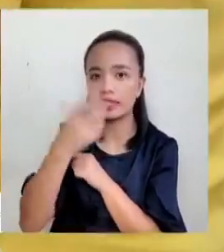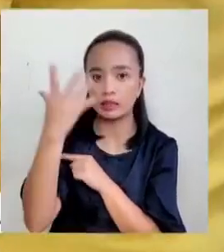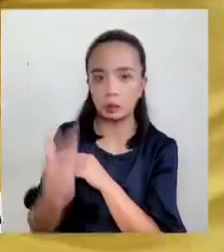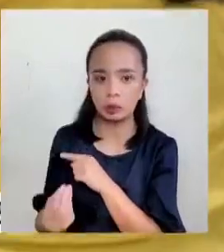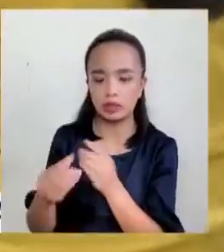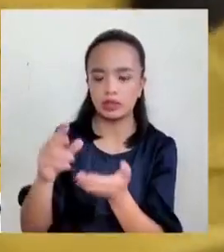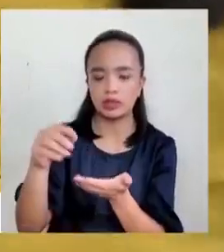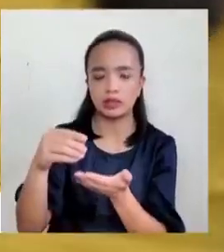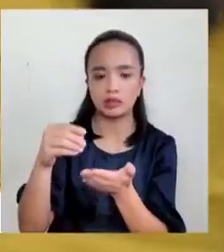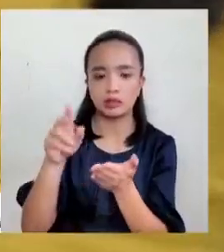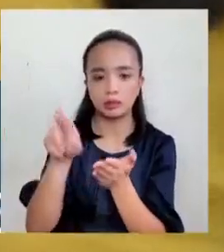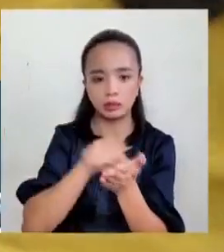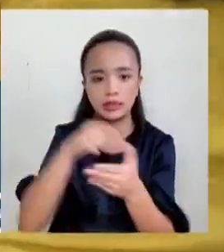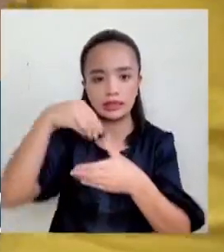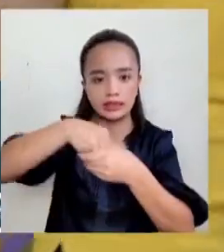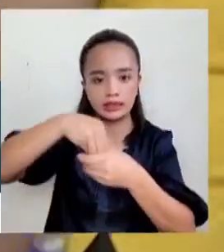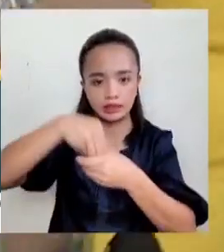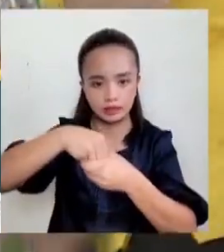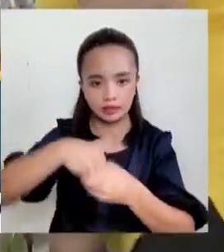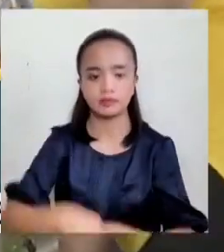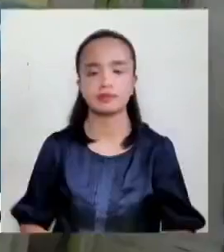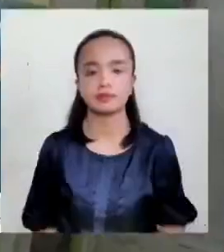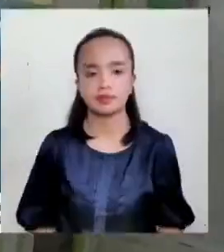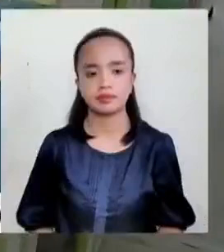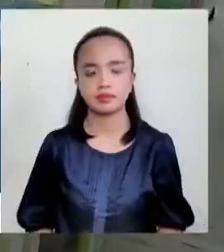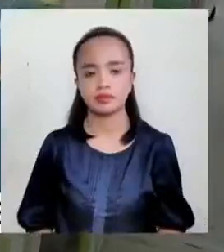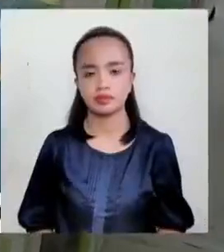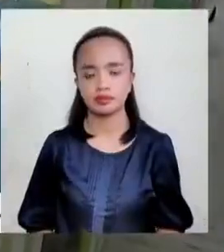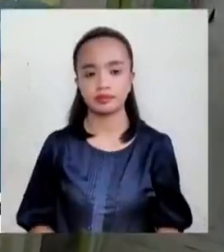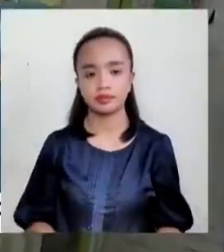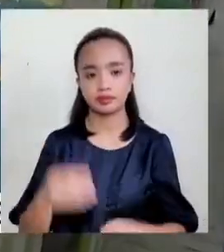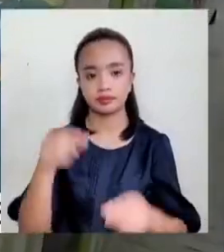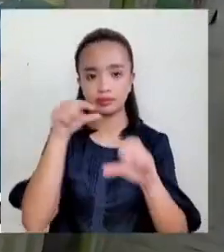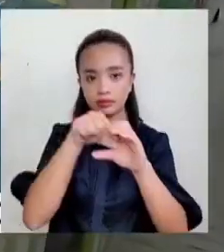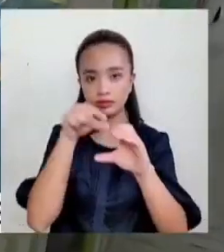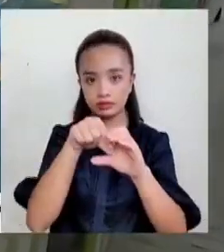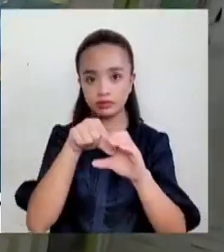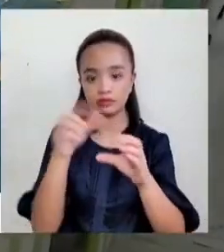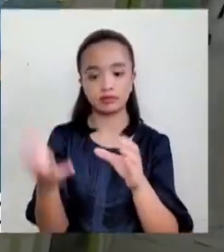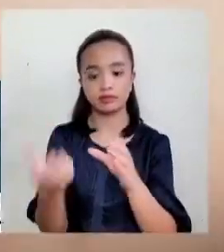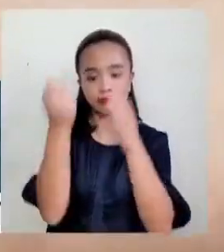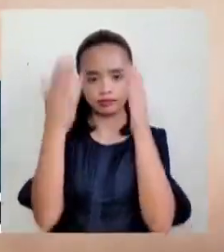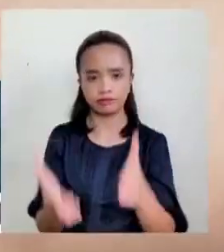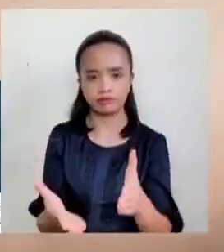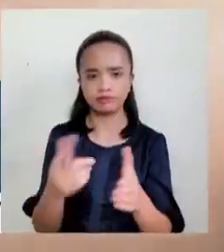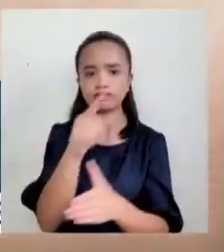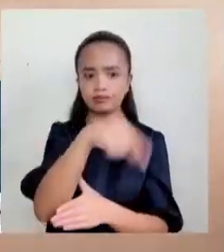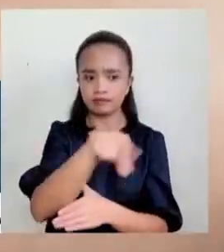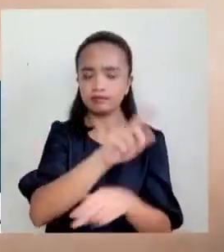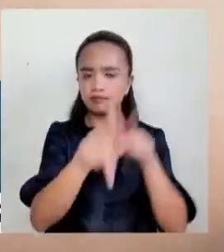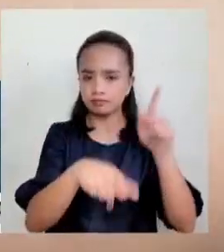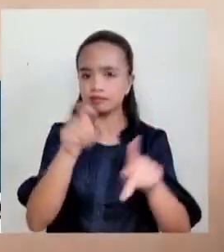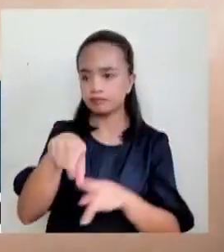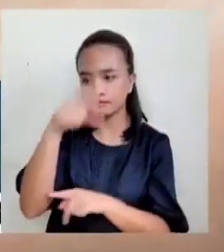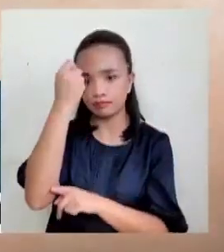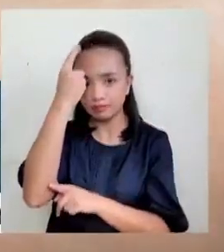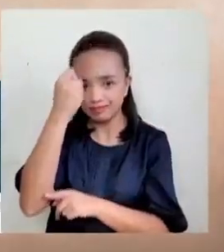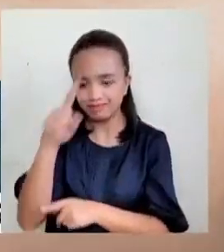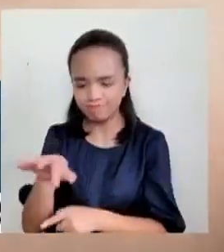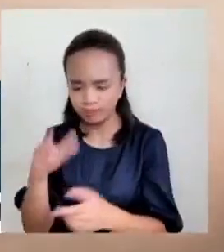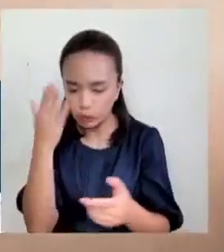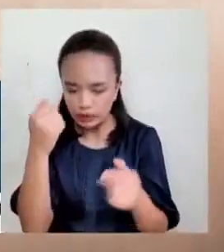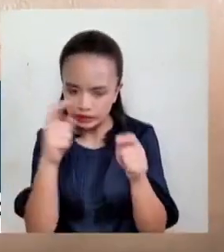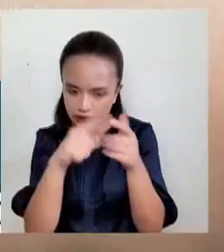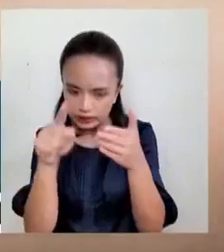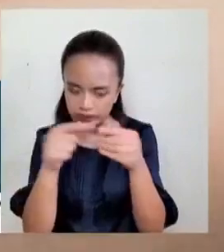loob. Supermarket owners appeal to consumers to understand cashiers if they take their time in checking the money,